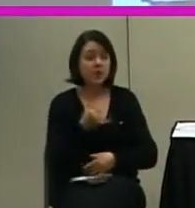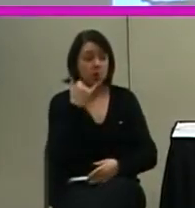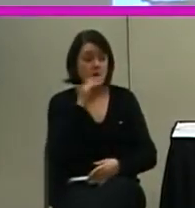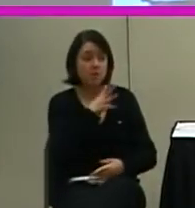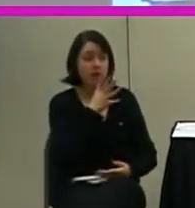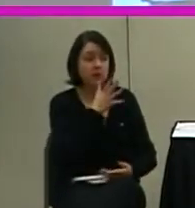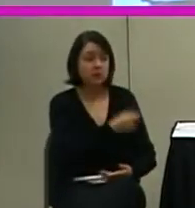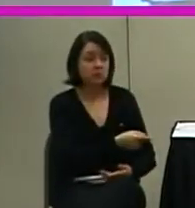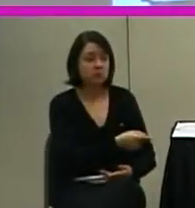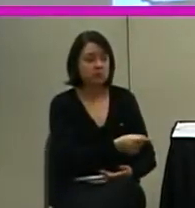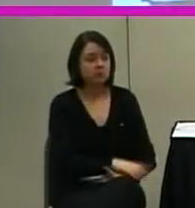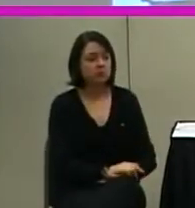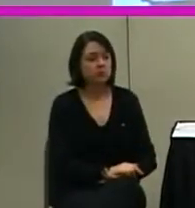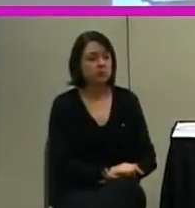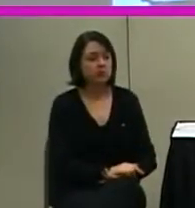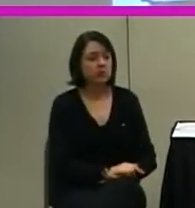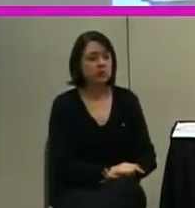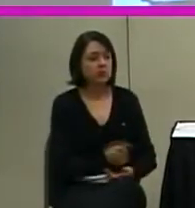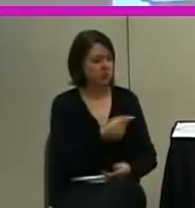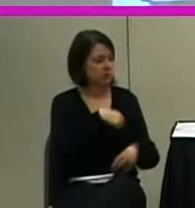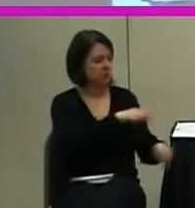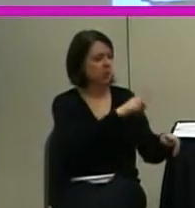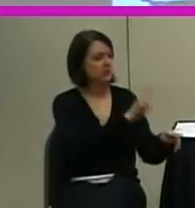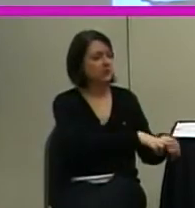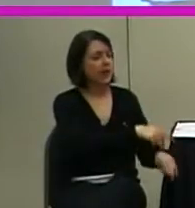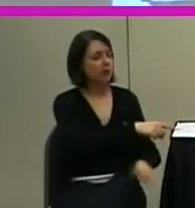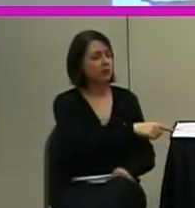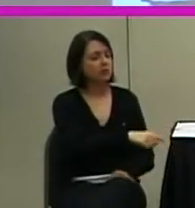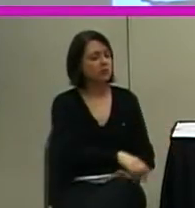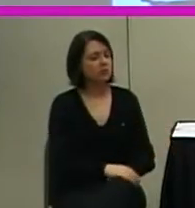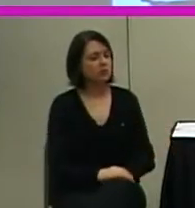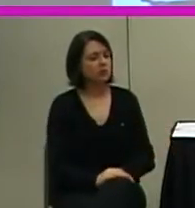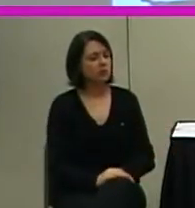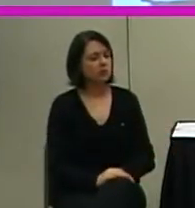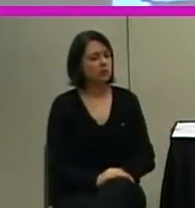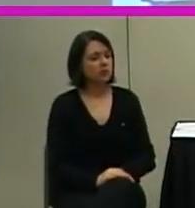mom. So you guys just need to go sit down.